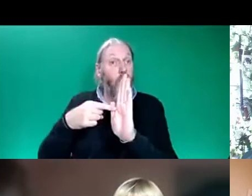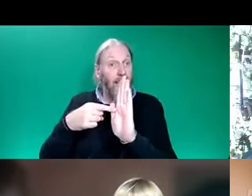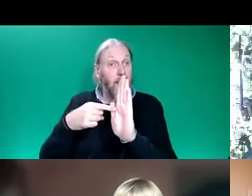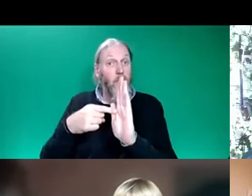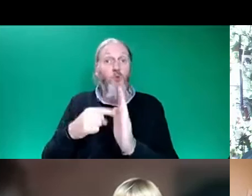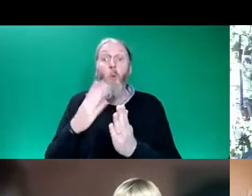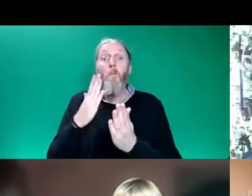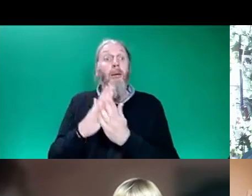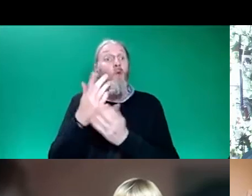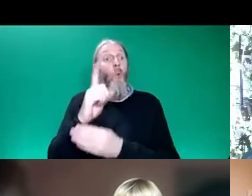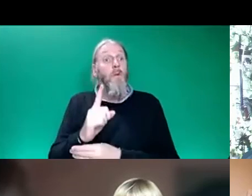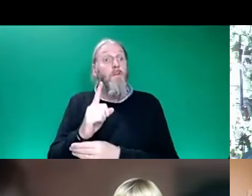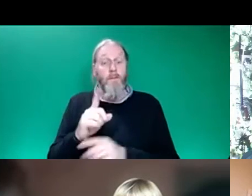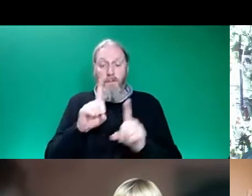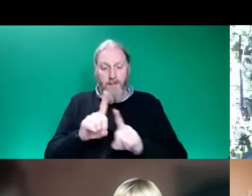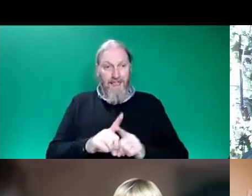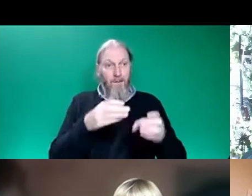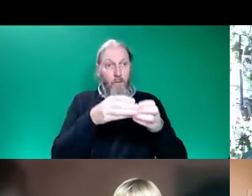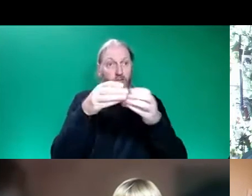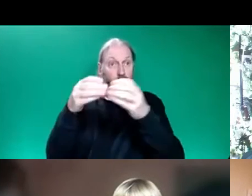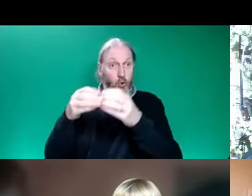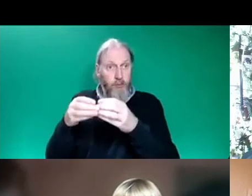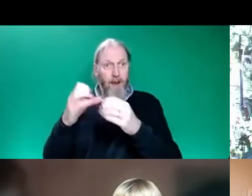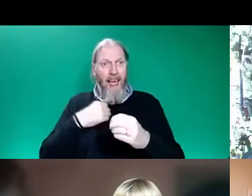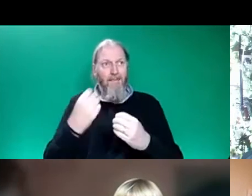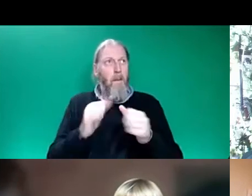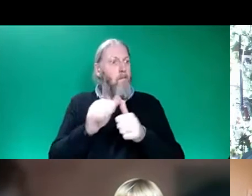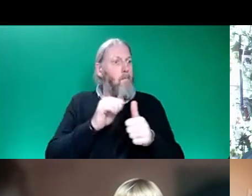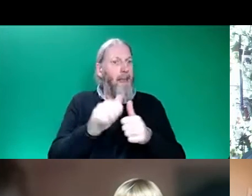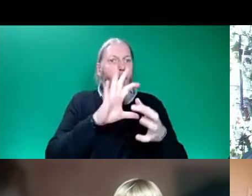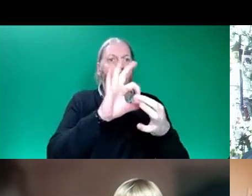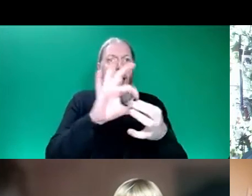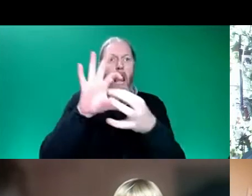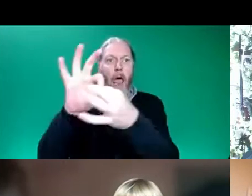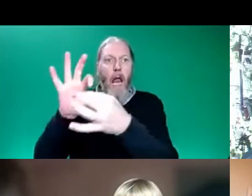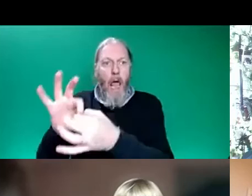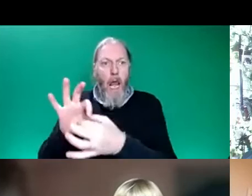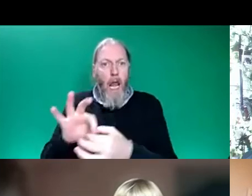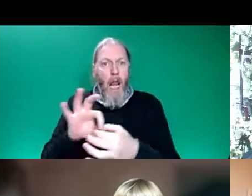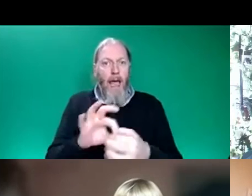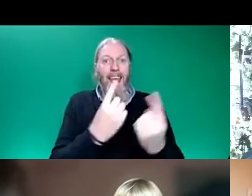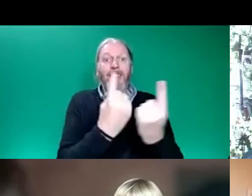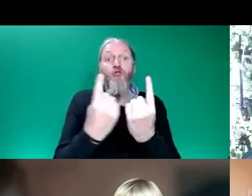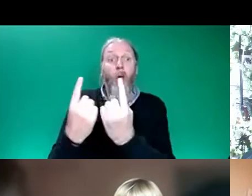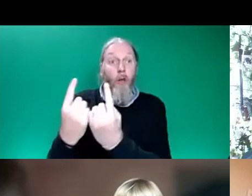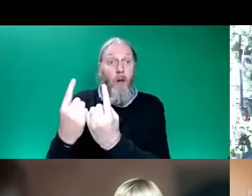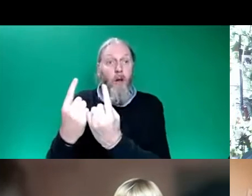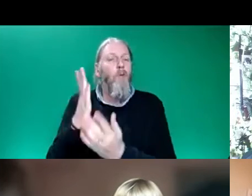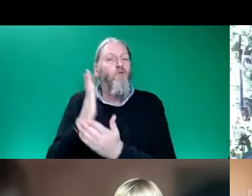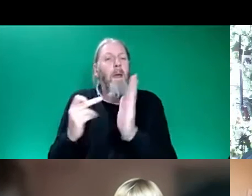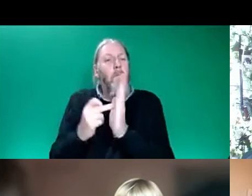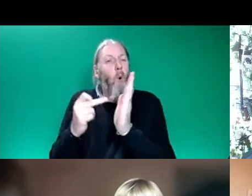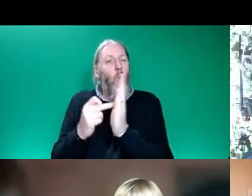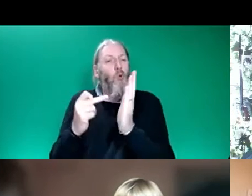across organisations. But in particular, I think what's been really important is to look at and think about the ways in which the community has really demonstrated a lot